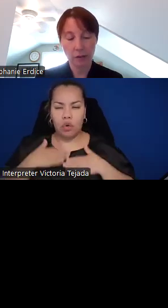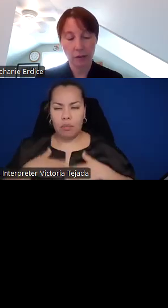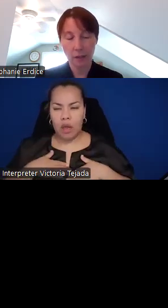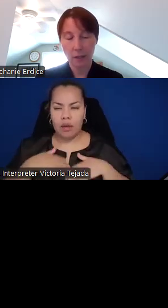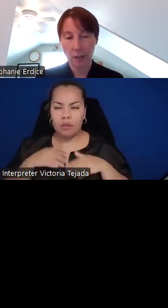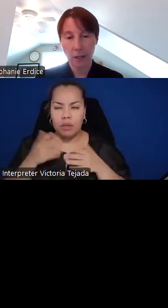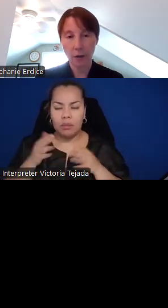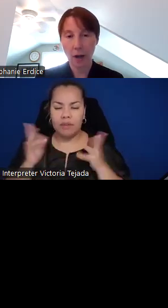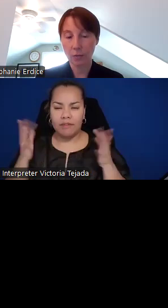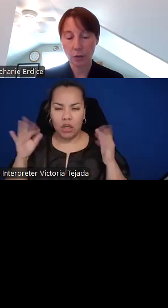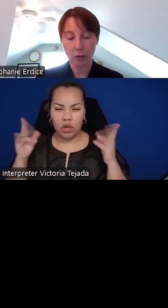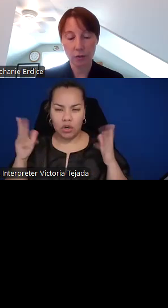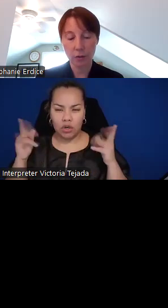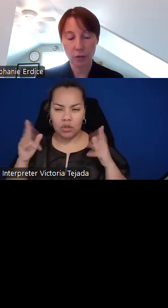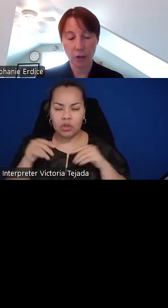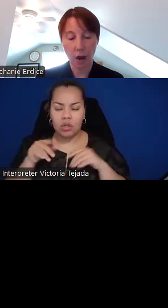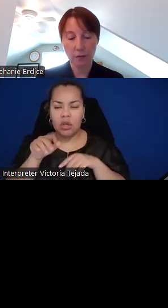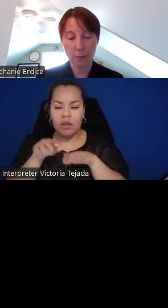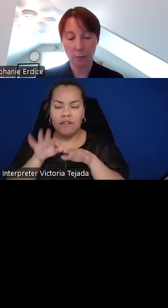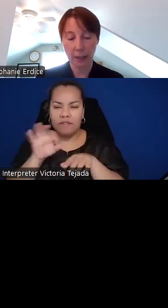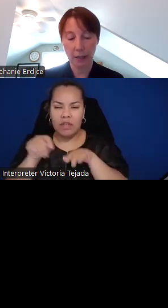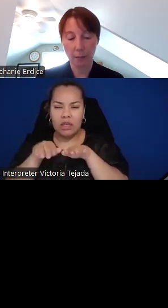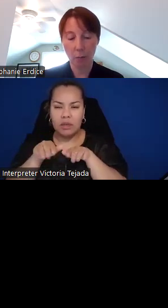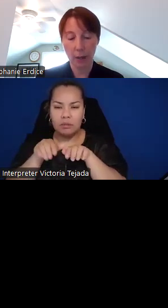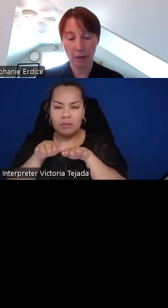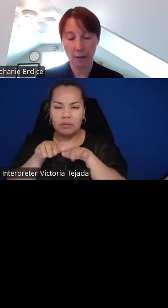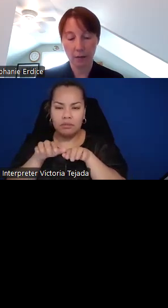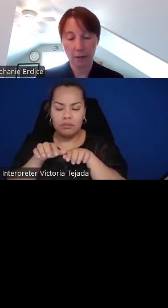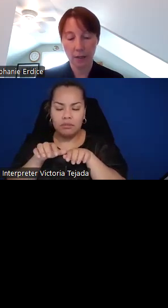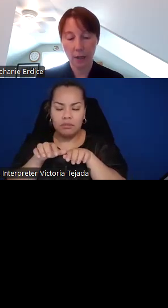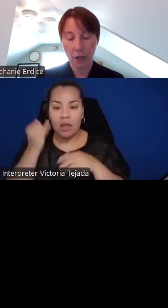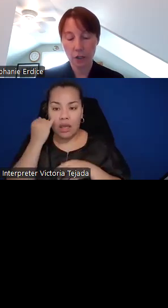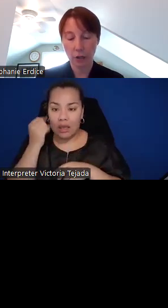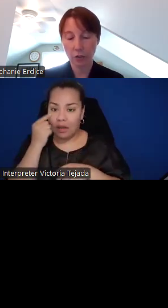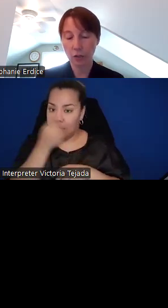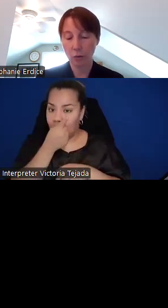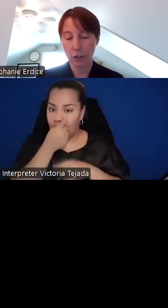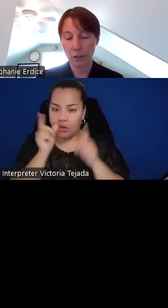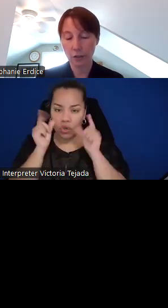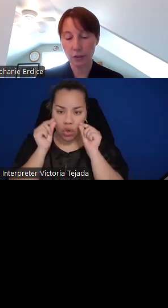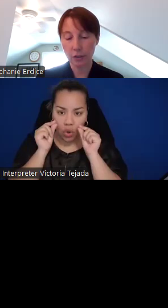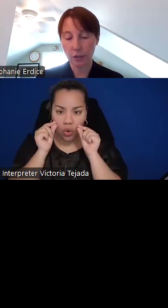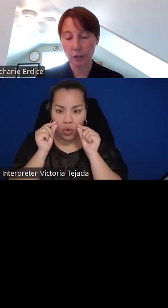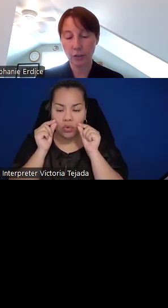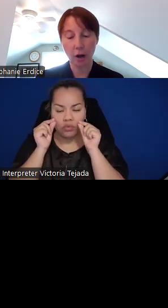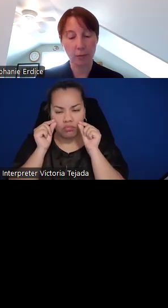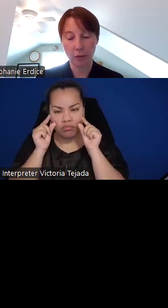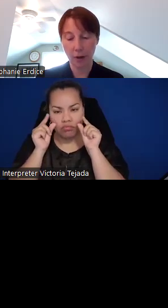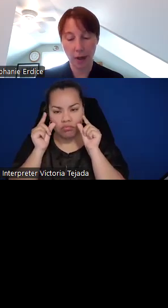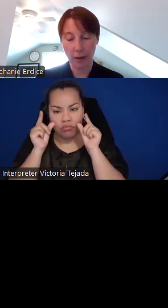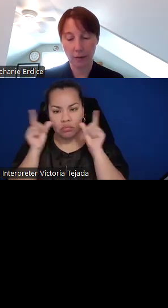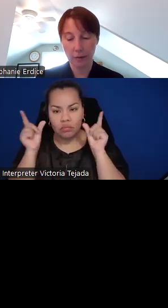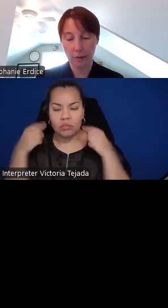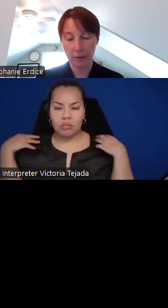toes. If your eyes were closed or soft, blink them open. Shrug your shoulders, stretch your